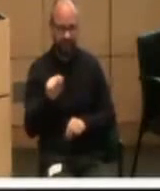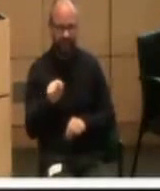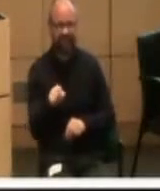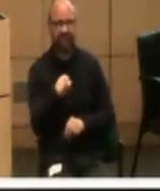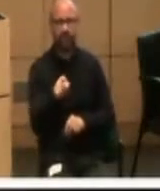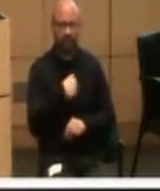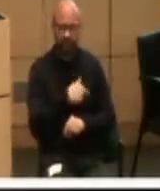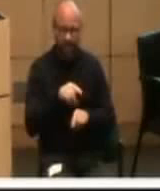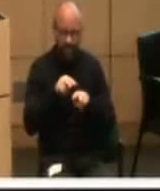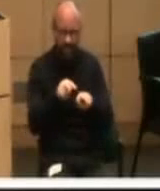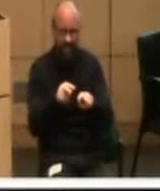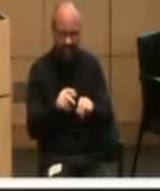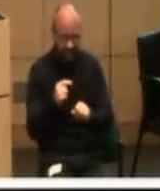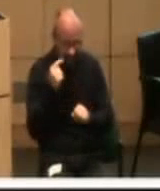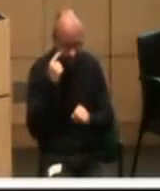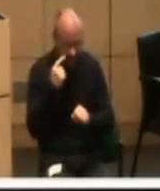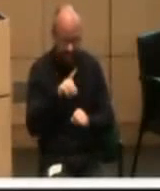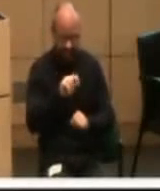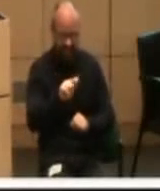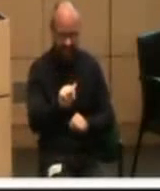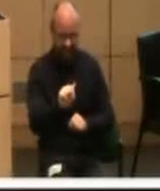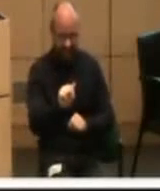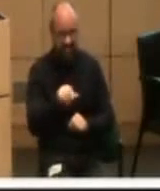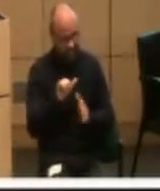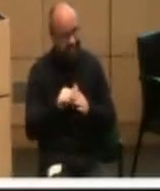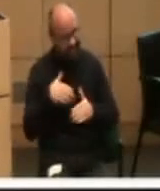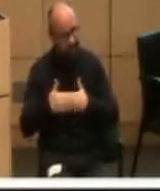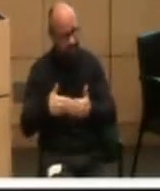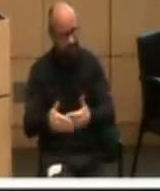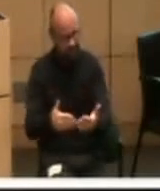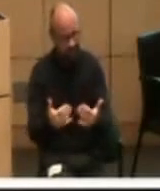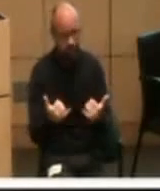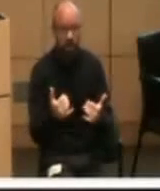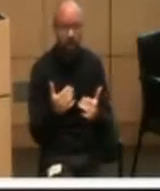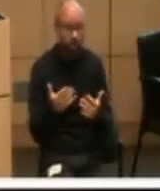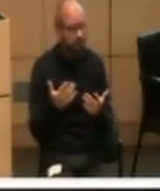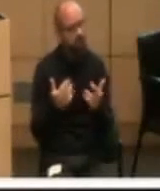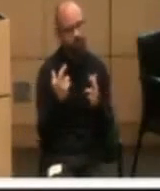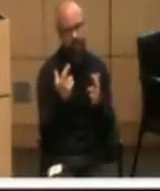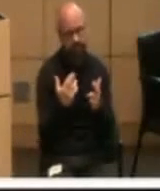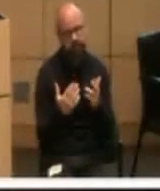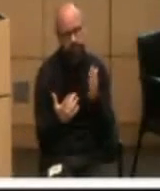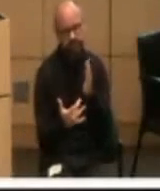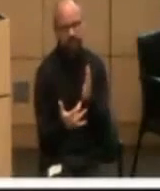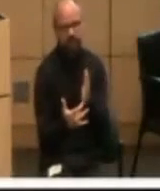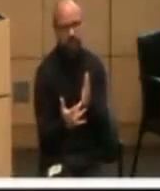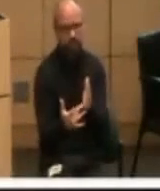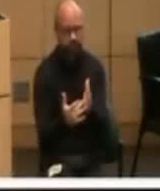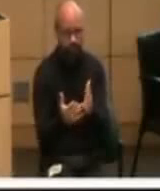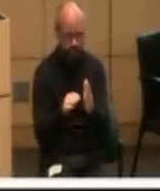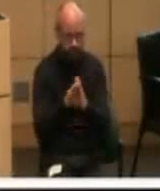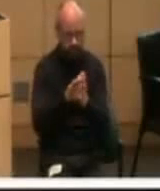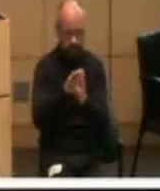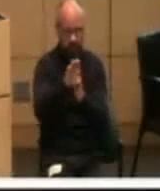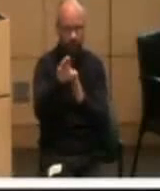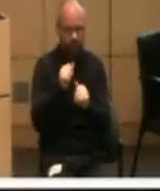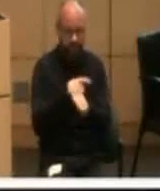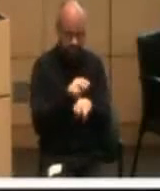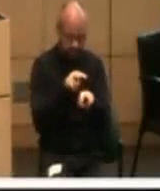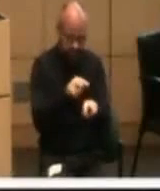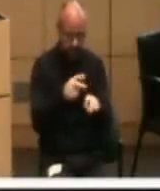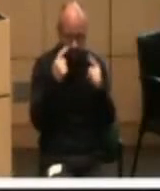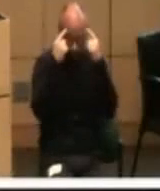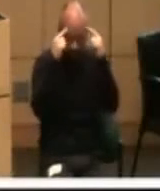progress. So hopefully in the future there will be technologies that will allow us to look at changes over